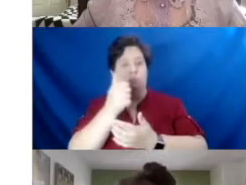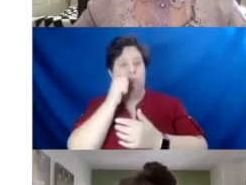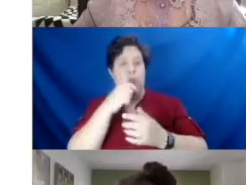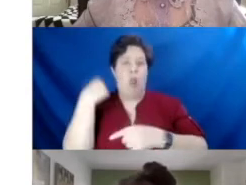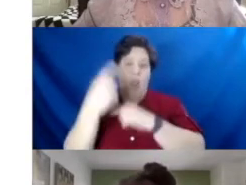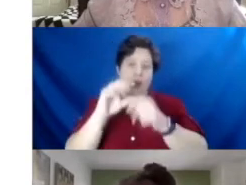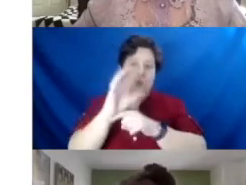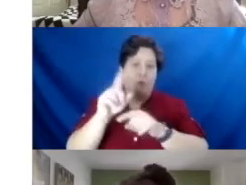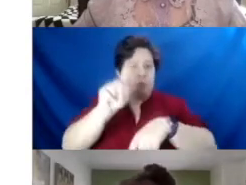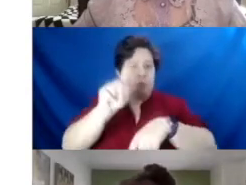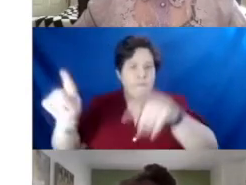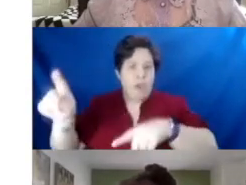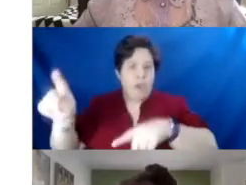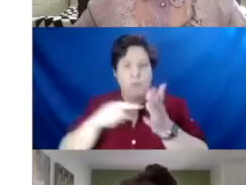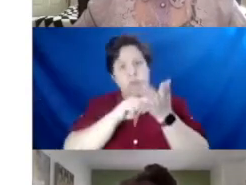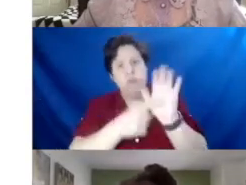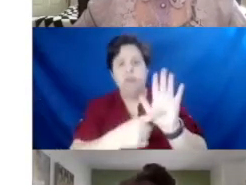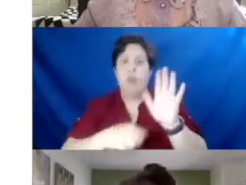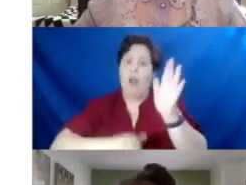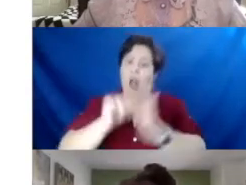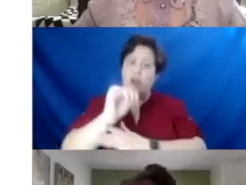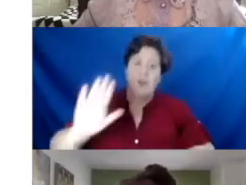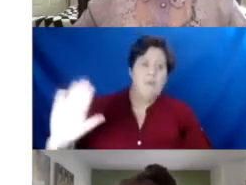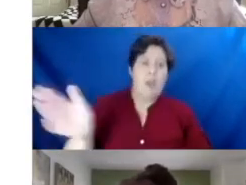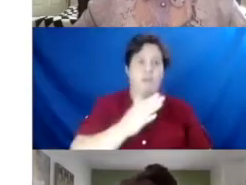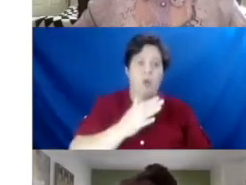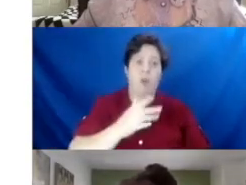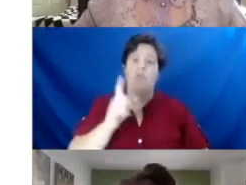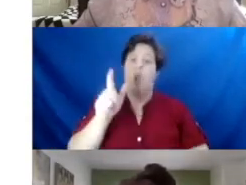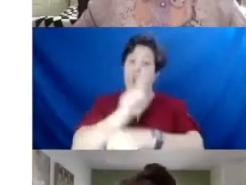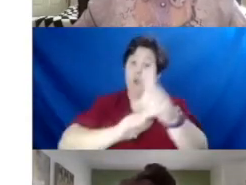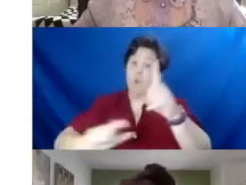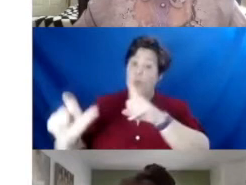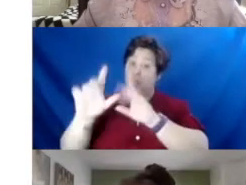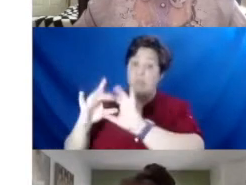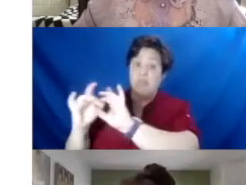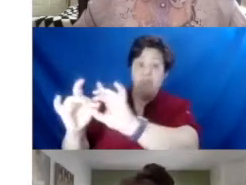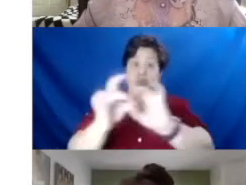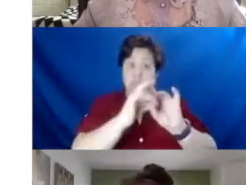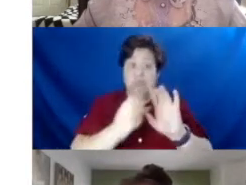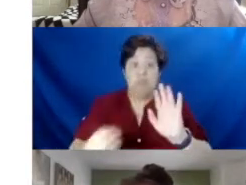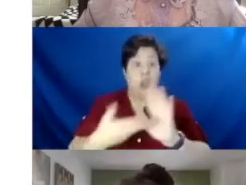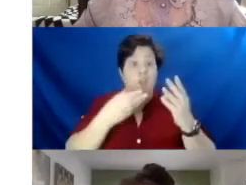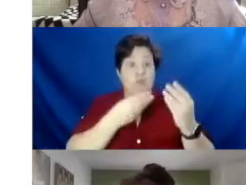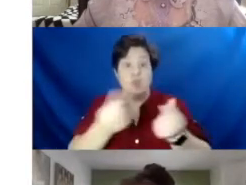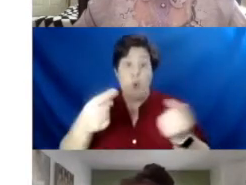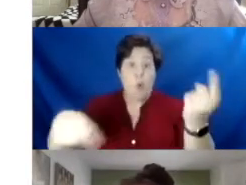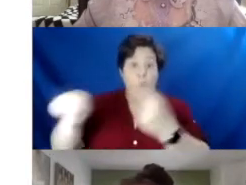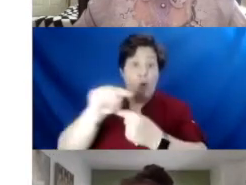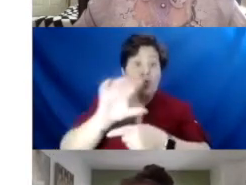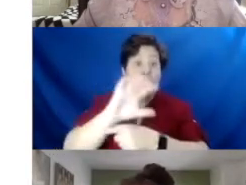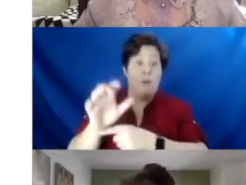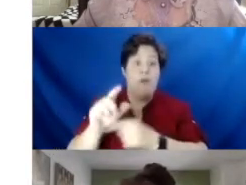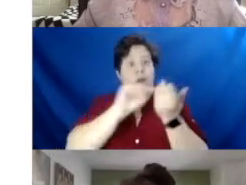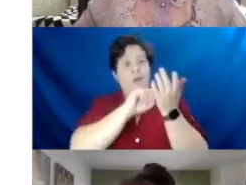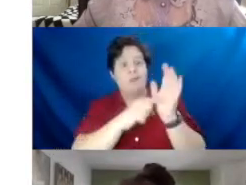everyone. It is designed to connect communities, bring resource into the borough, and showcase across London each borough's